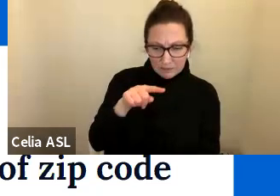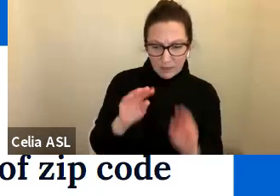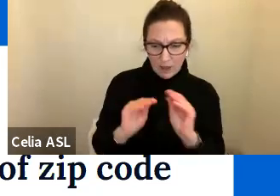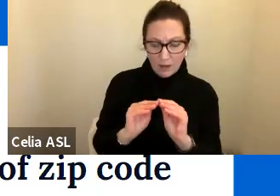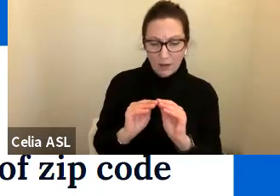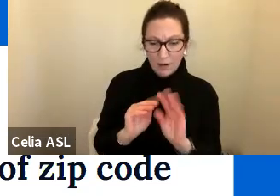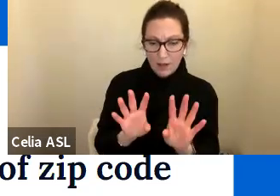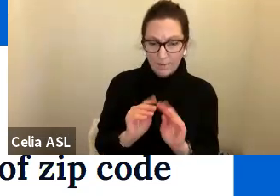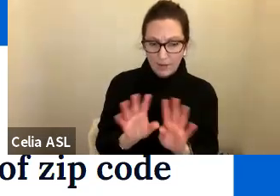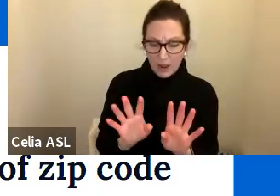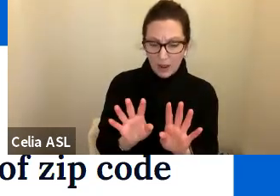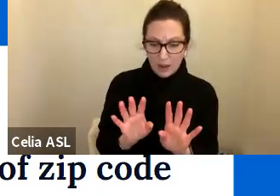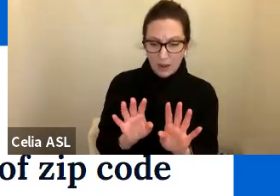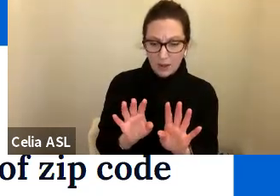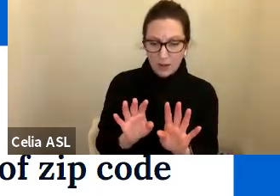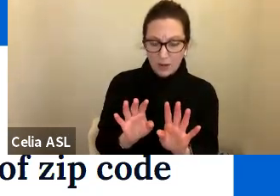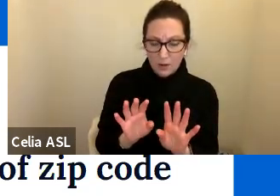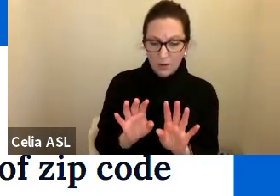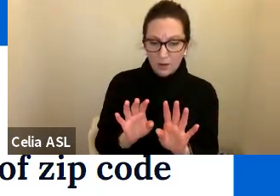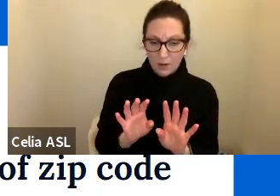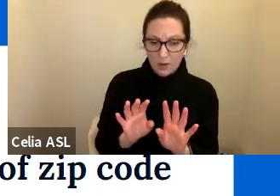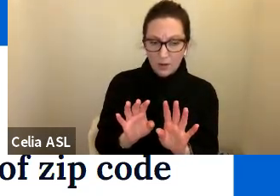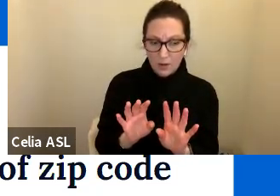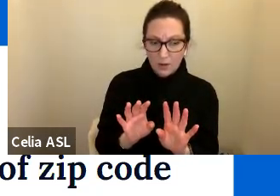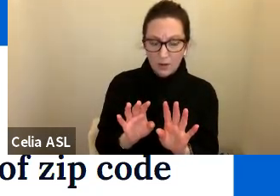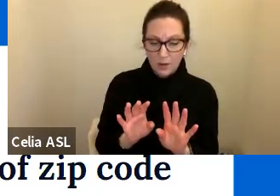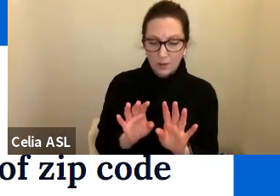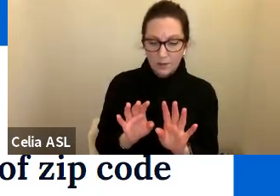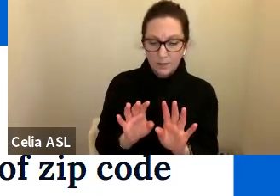clarify, where did we get